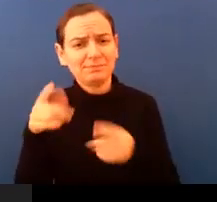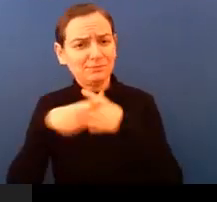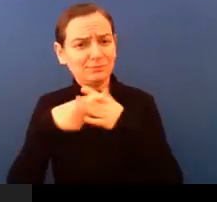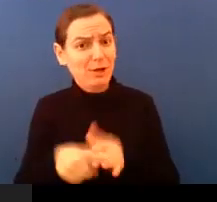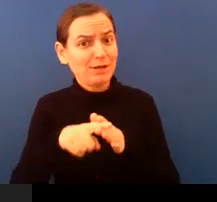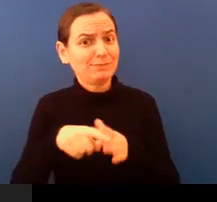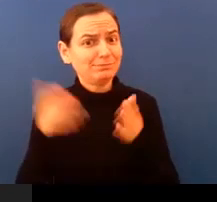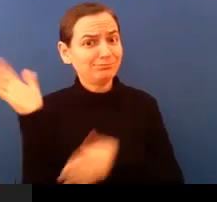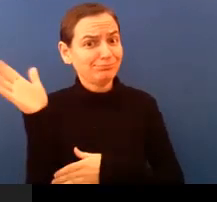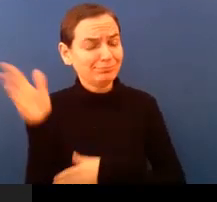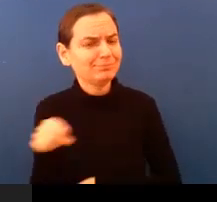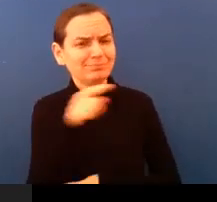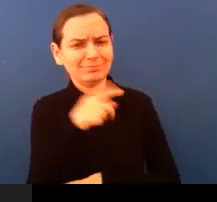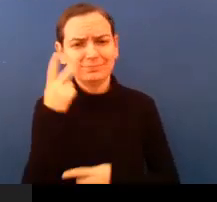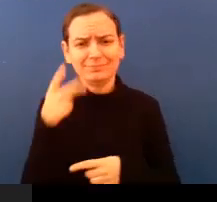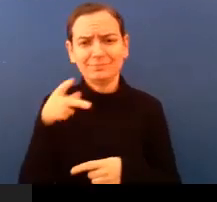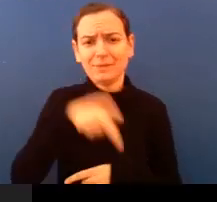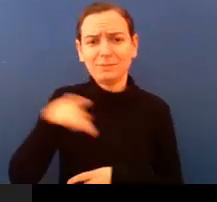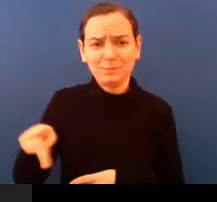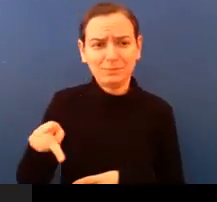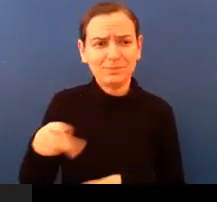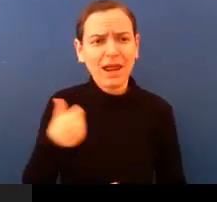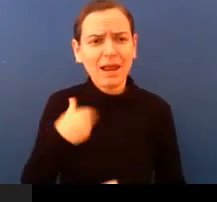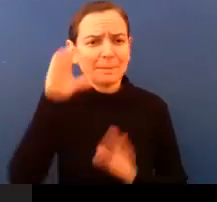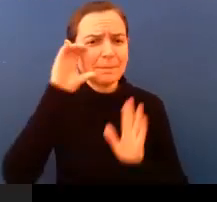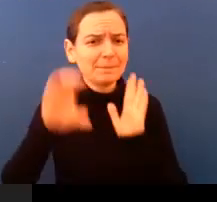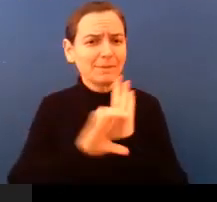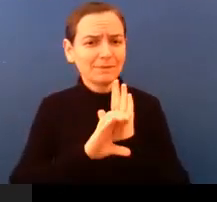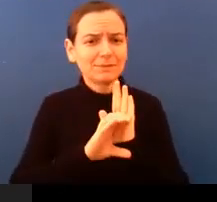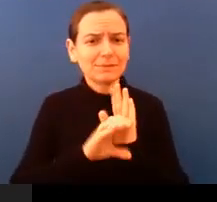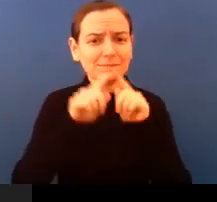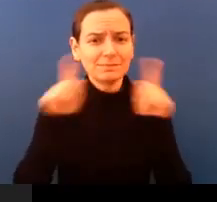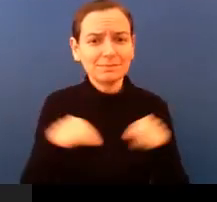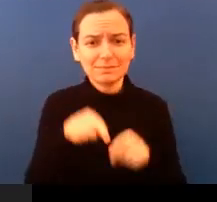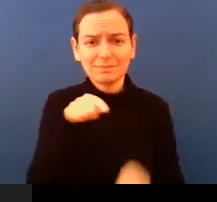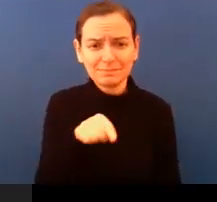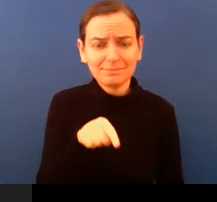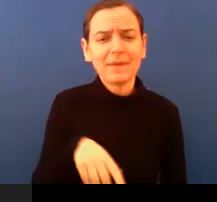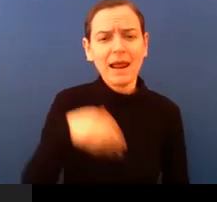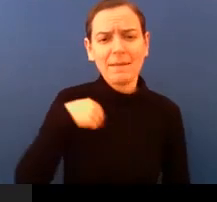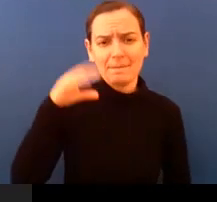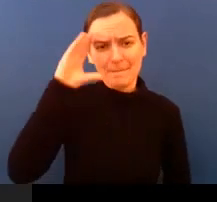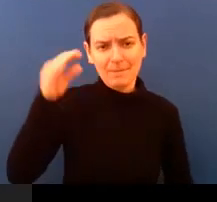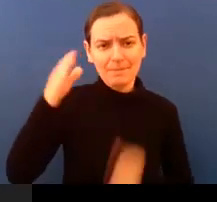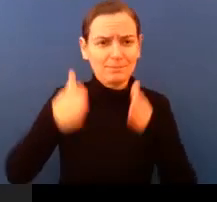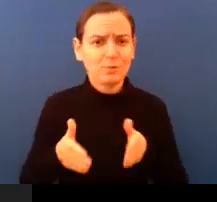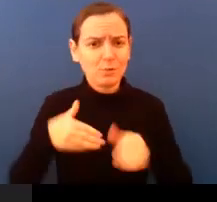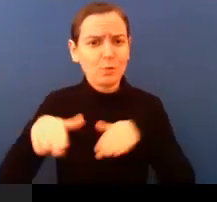dog through a shopping mall. The guide dog is looking right, maybe distracted by other